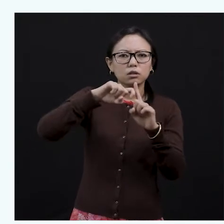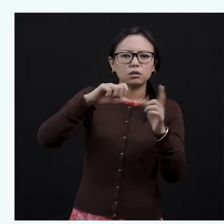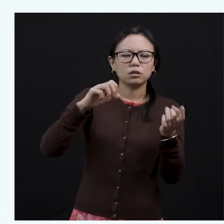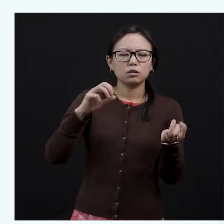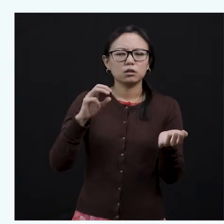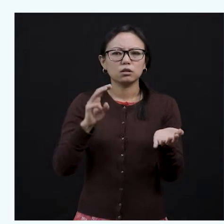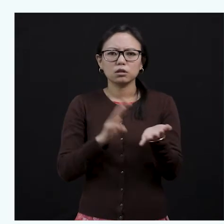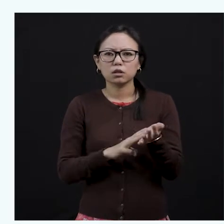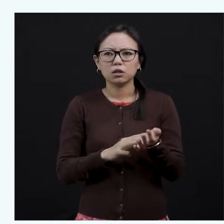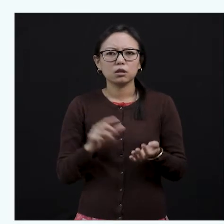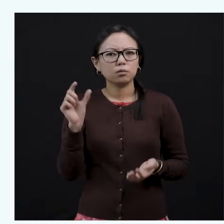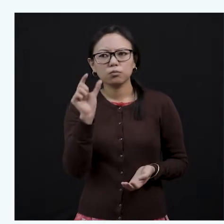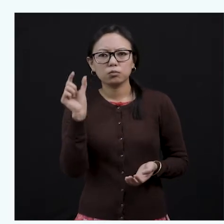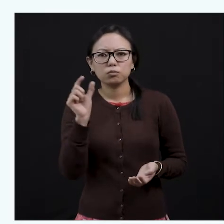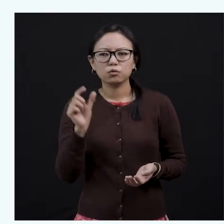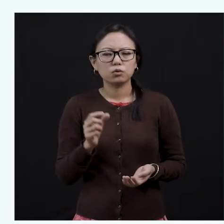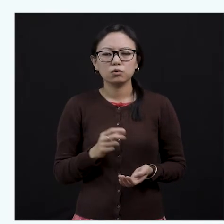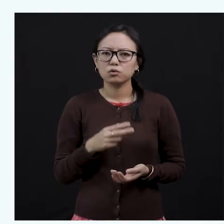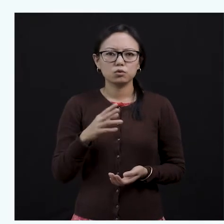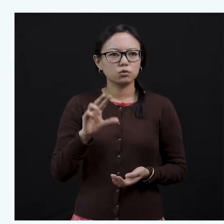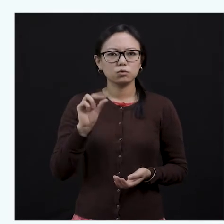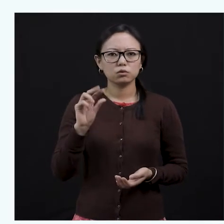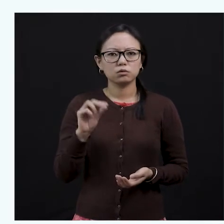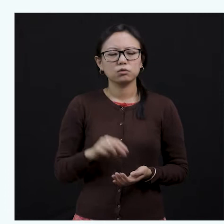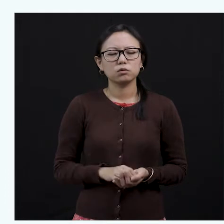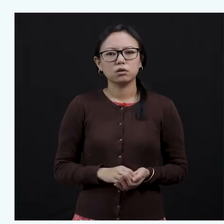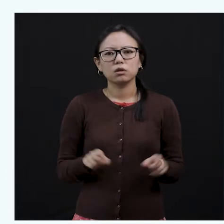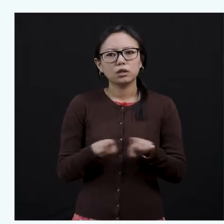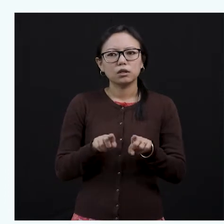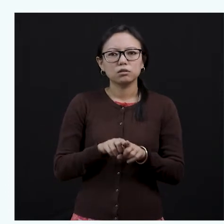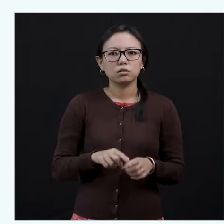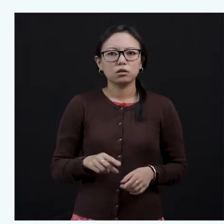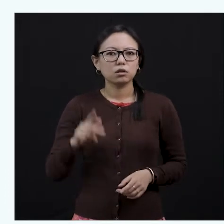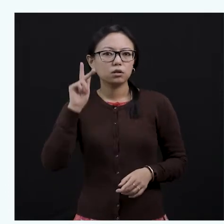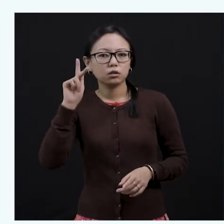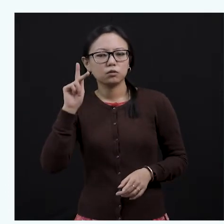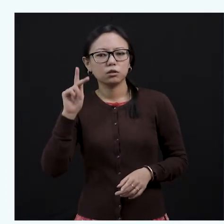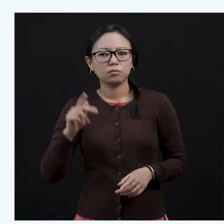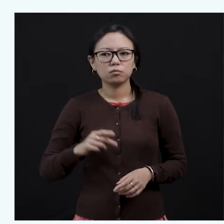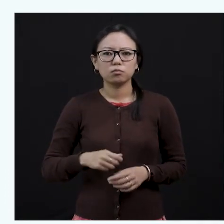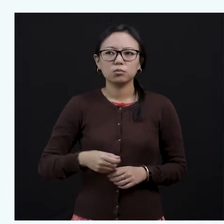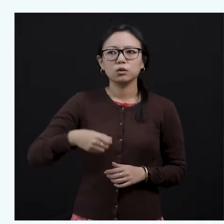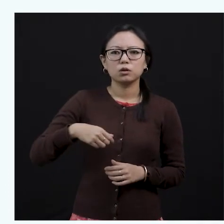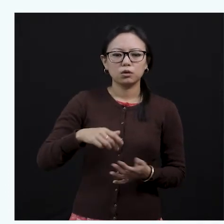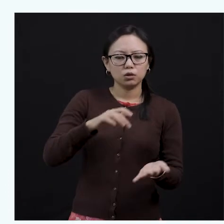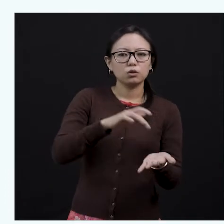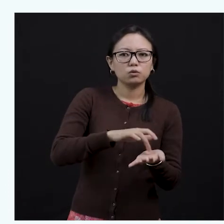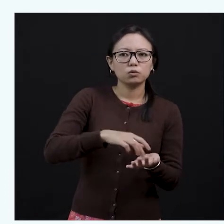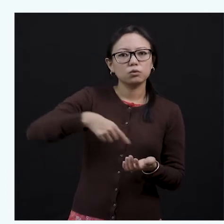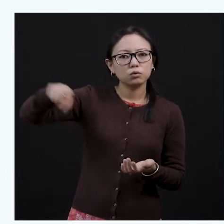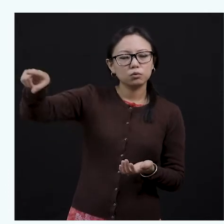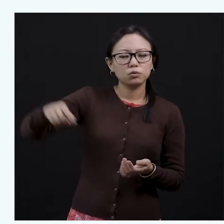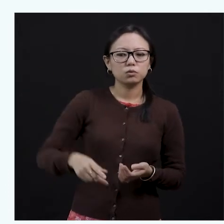to Mokokchung or the kilometer from Mokokchung to Tuensang. We don't count like that, okay? Since they are